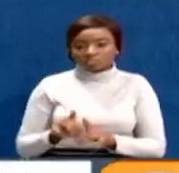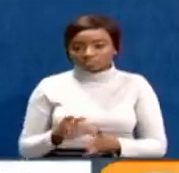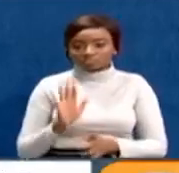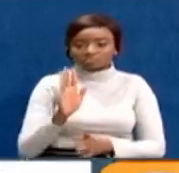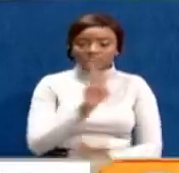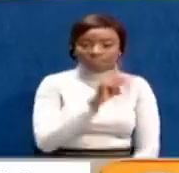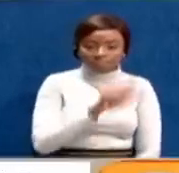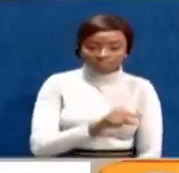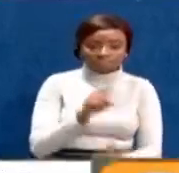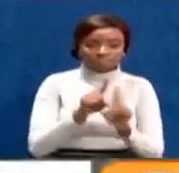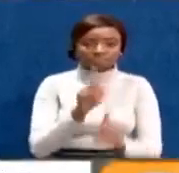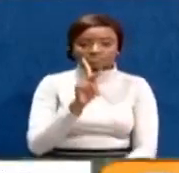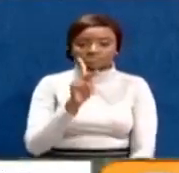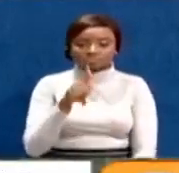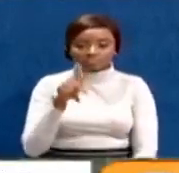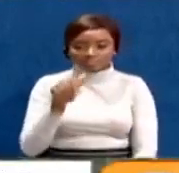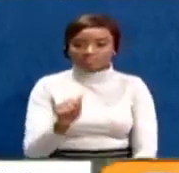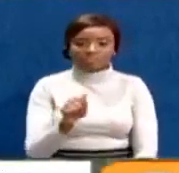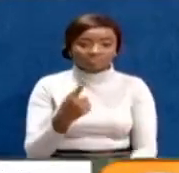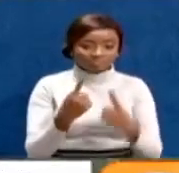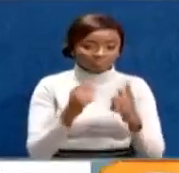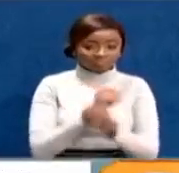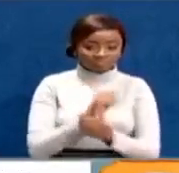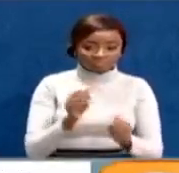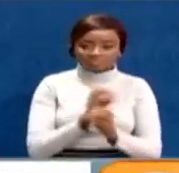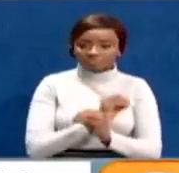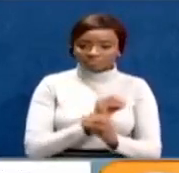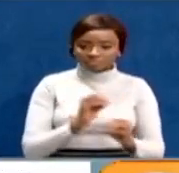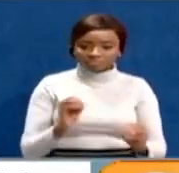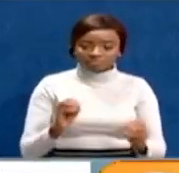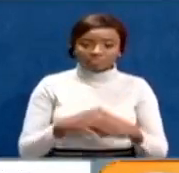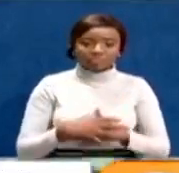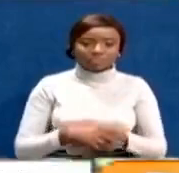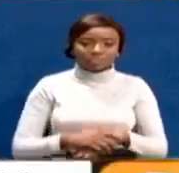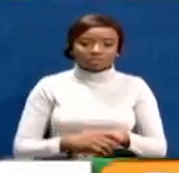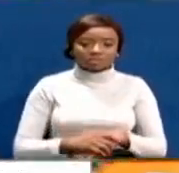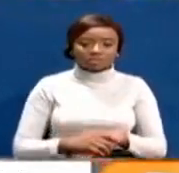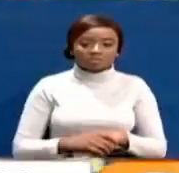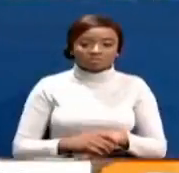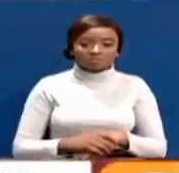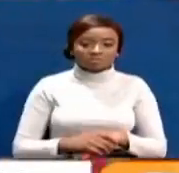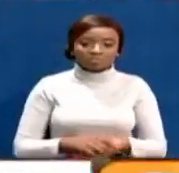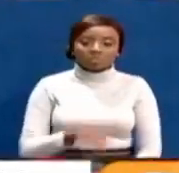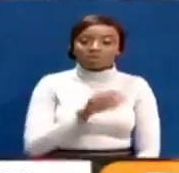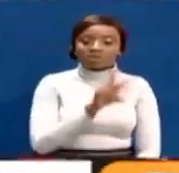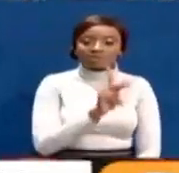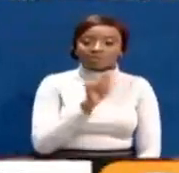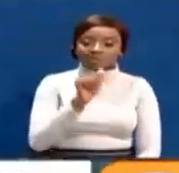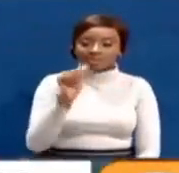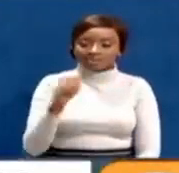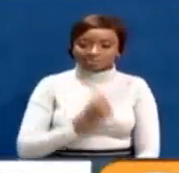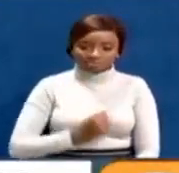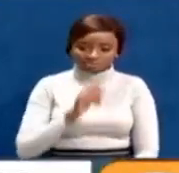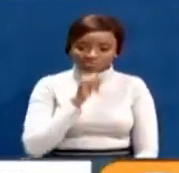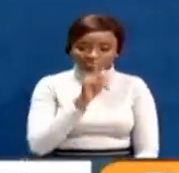and Kenya Airports Authority had not been done. In its submissions to the National Assembly, LSK called out the National Treasury,